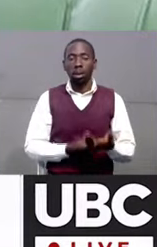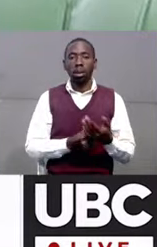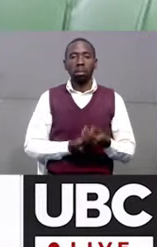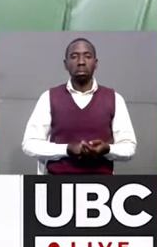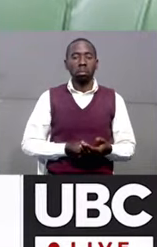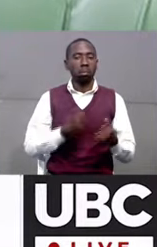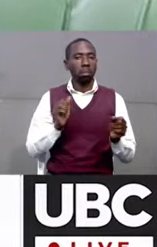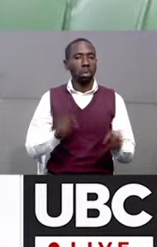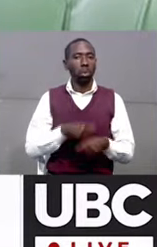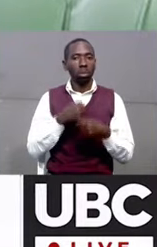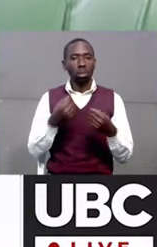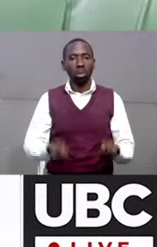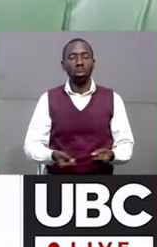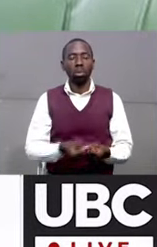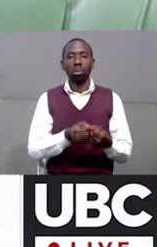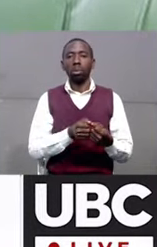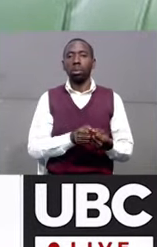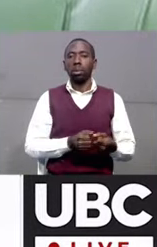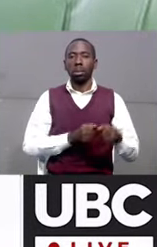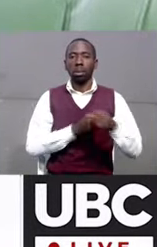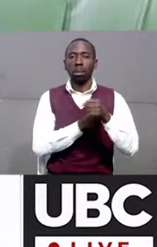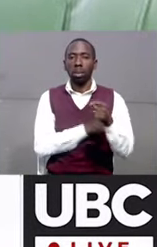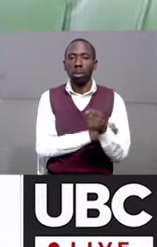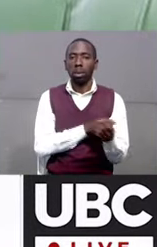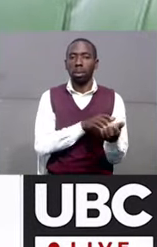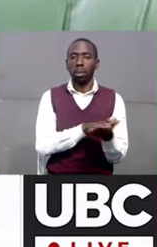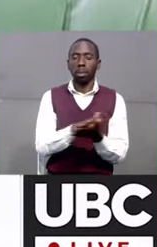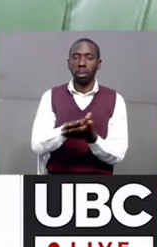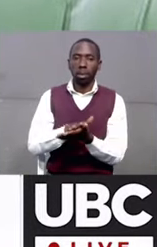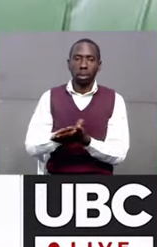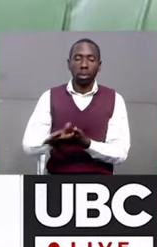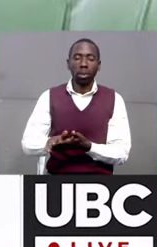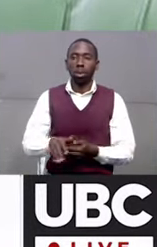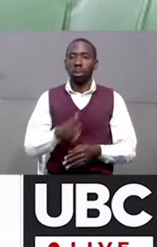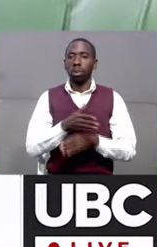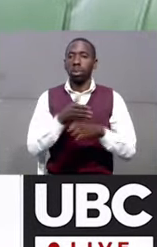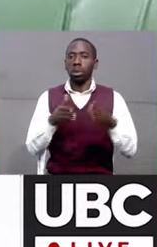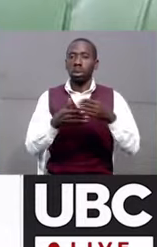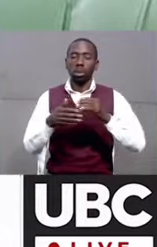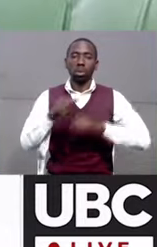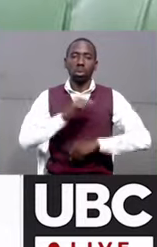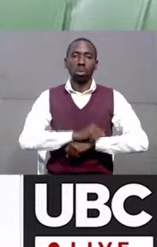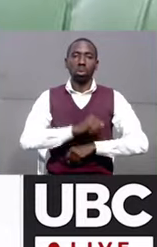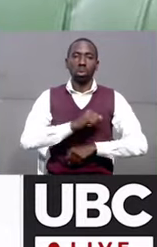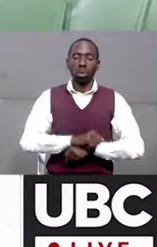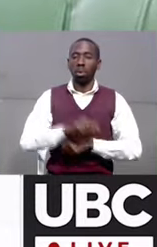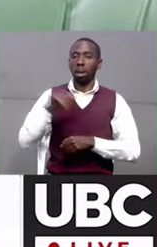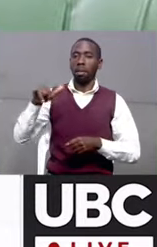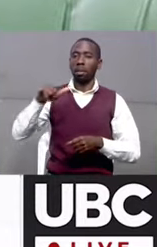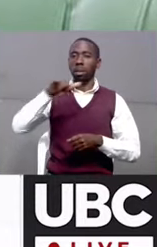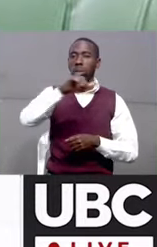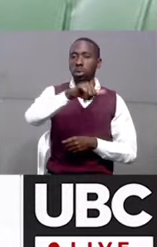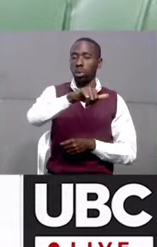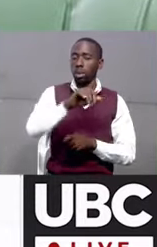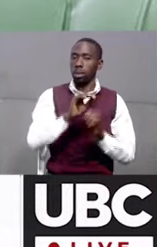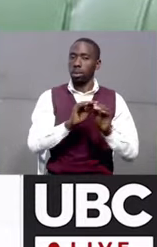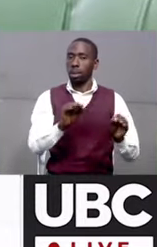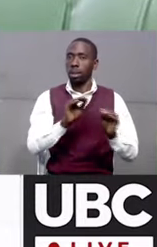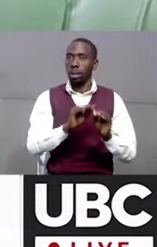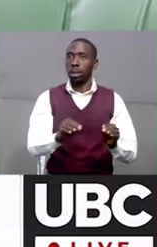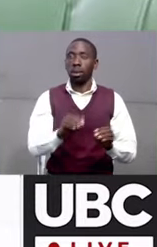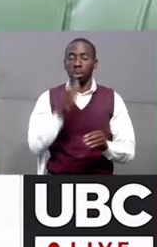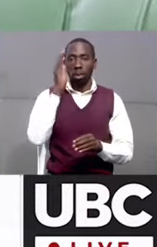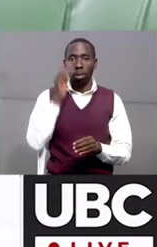to invest heavily on this school of aviation because it belongs to the former original East